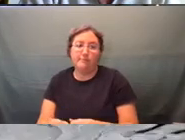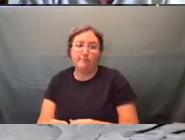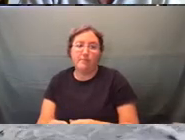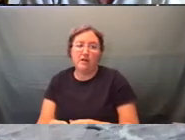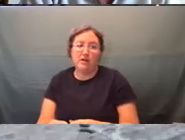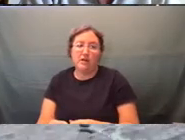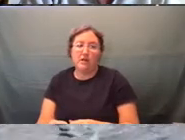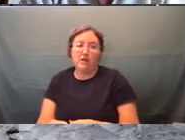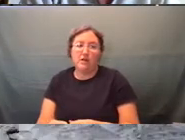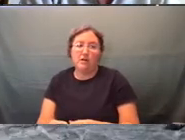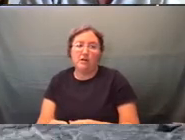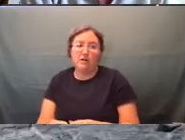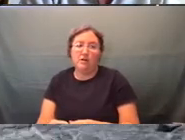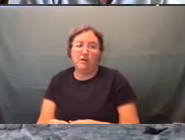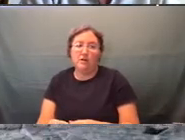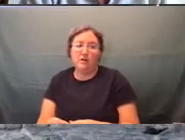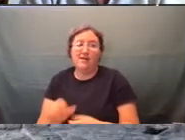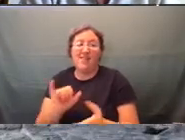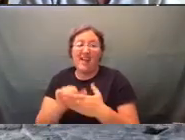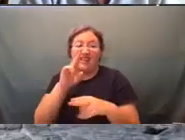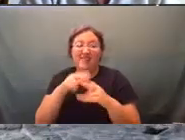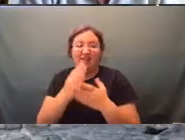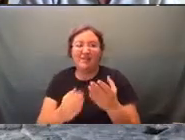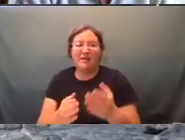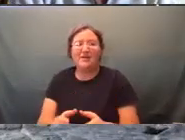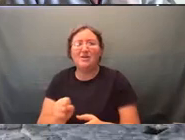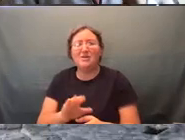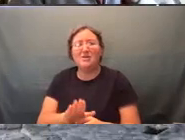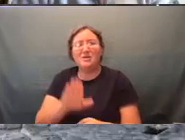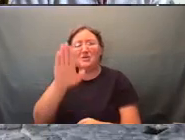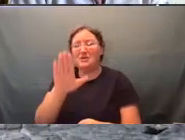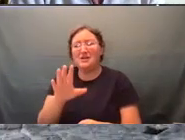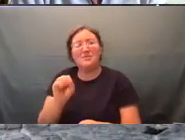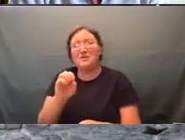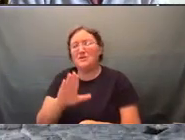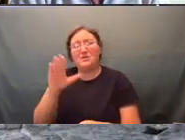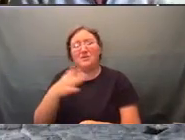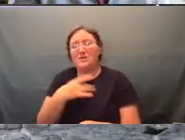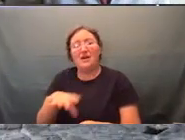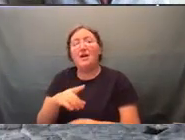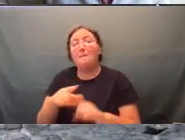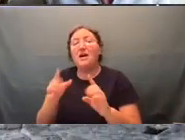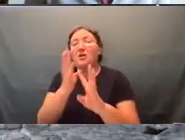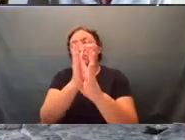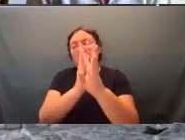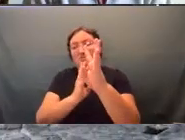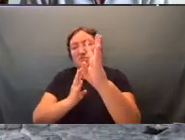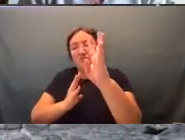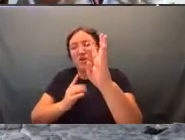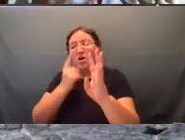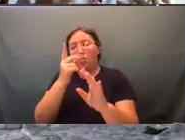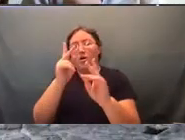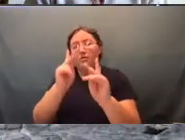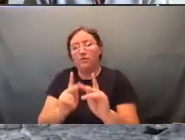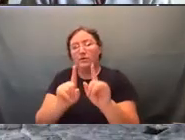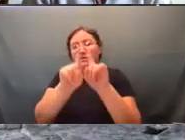because this is the fun part. It's way too steep right there. Not into it. Single file line, 1 human being apart.